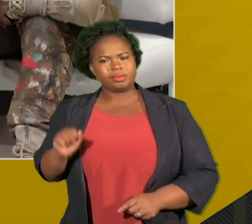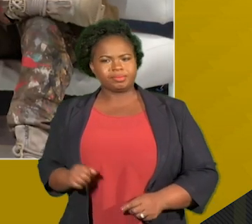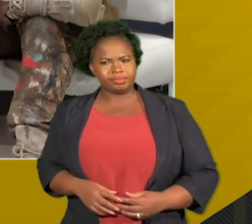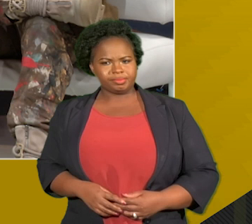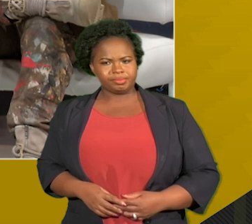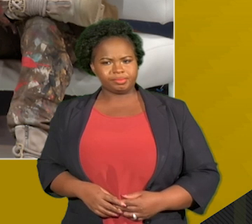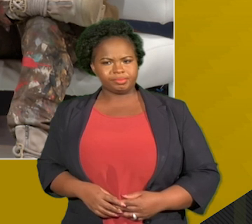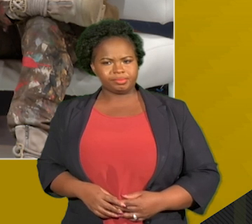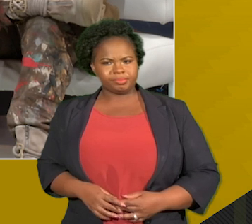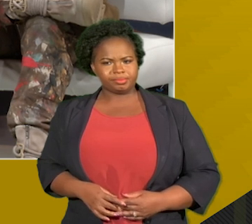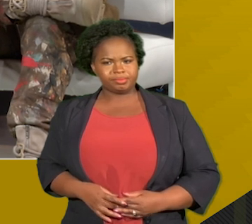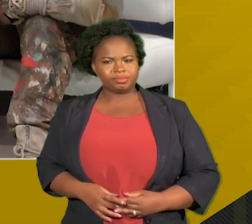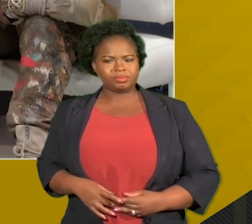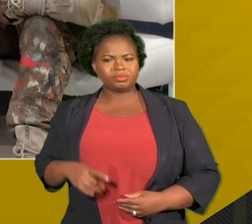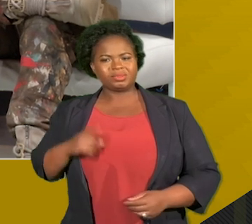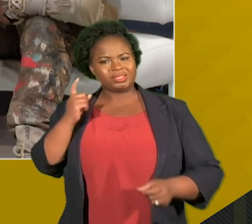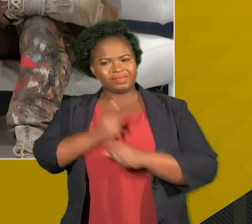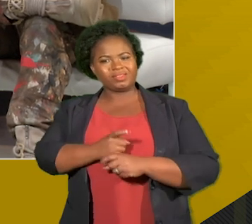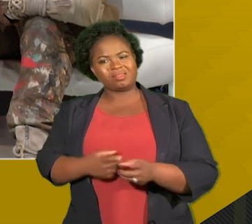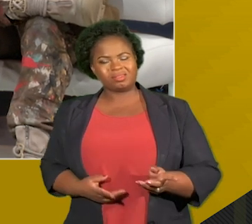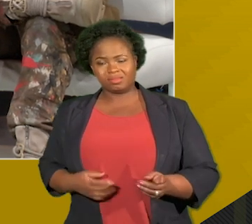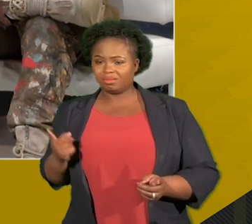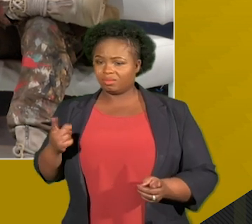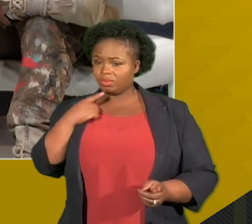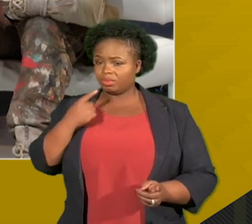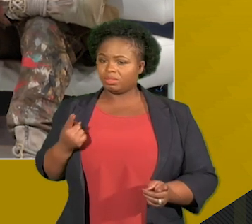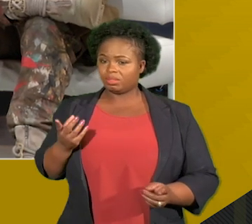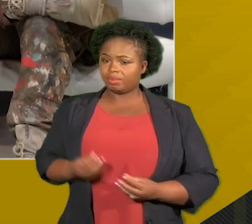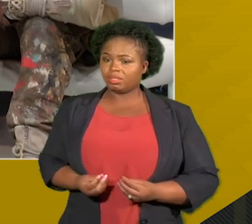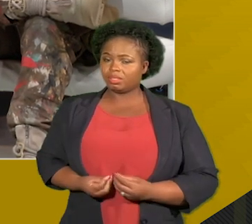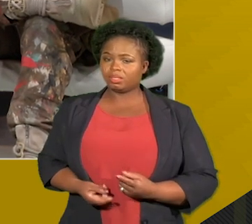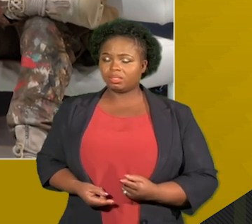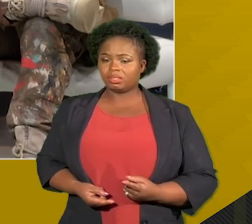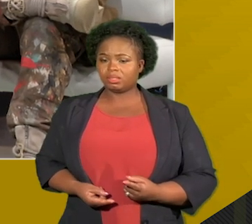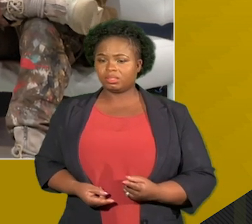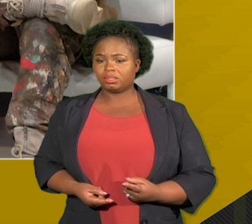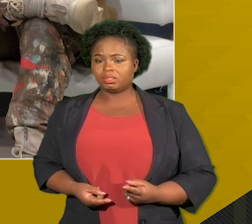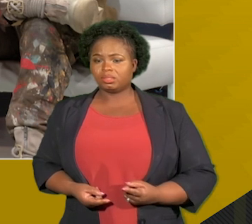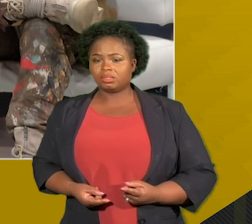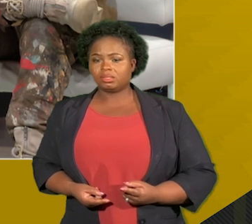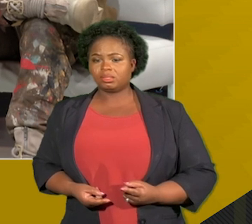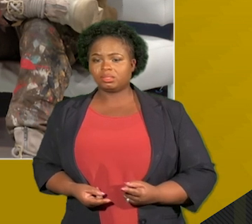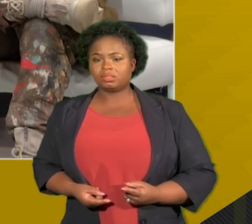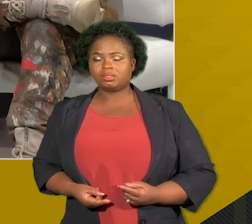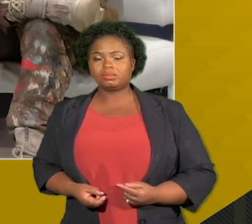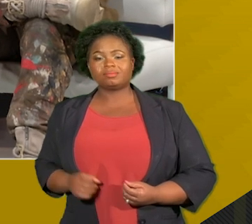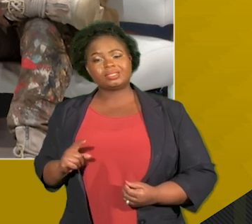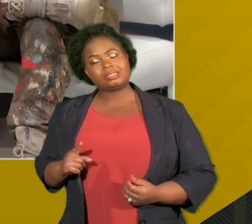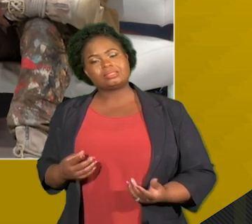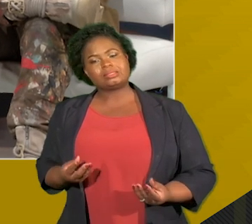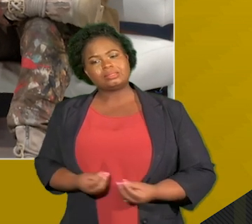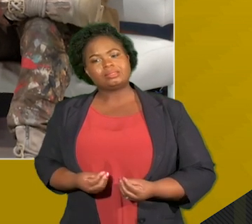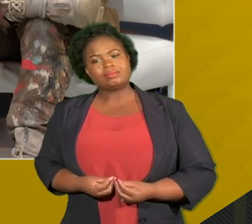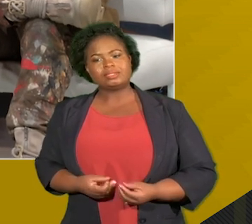Okay. It is very hard to tell those stories, you especially come here, when lots of people are pushing back on you. Yeah. But that is something that